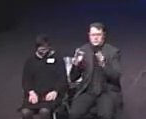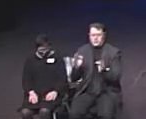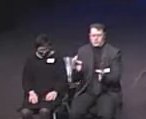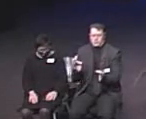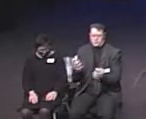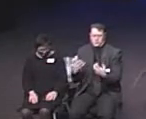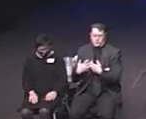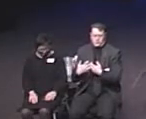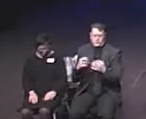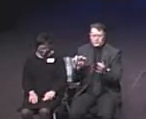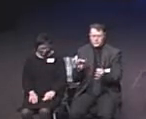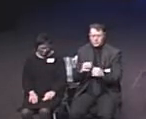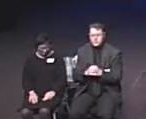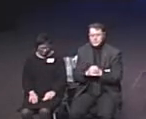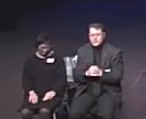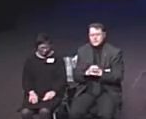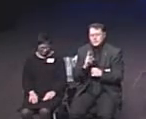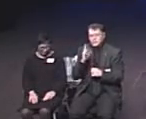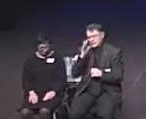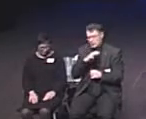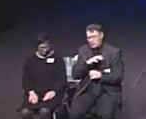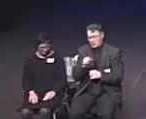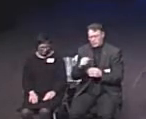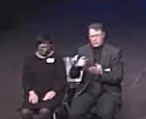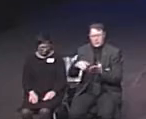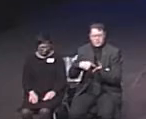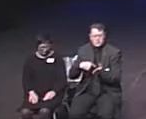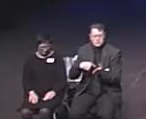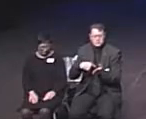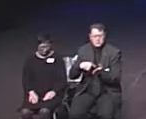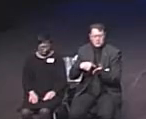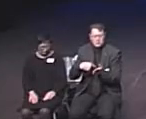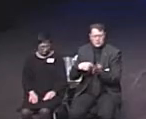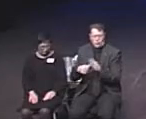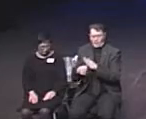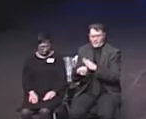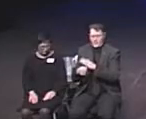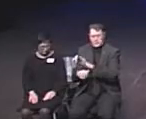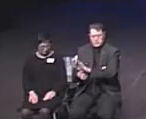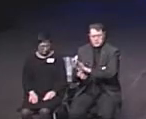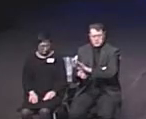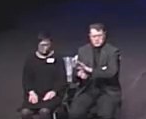And we have to think about all the challenging pupils that the